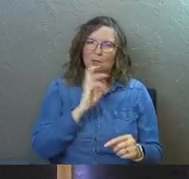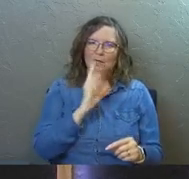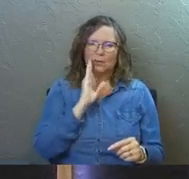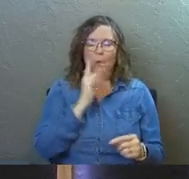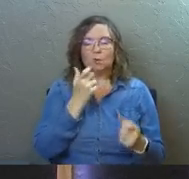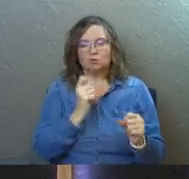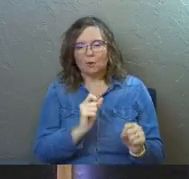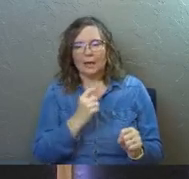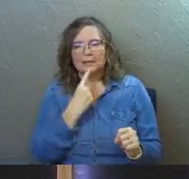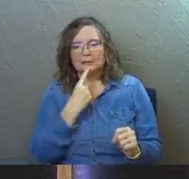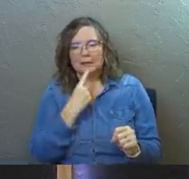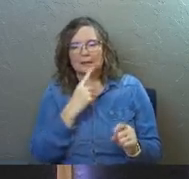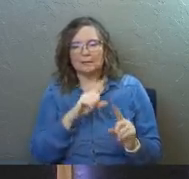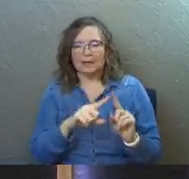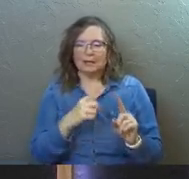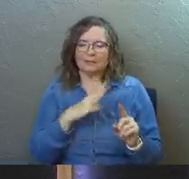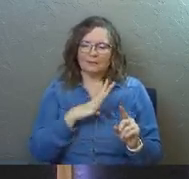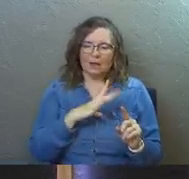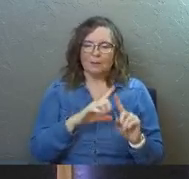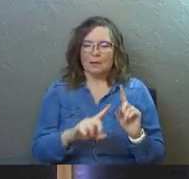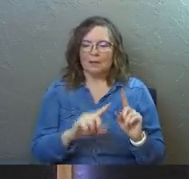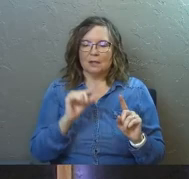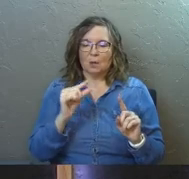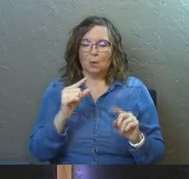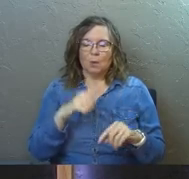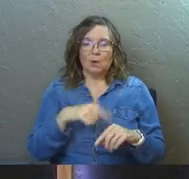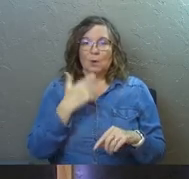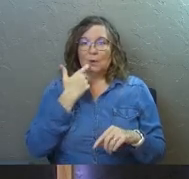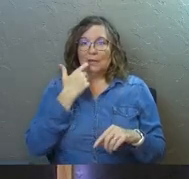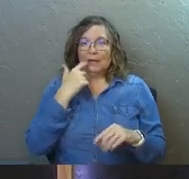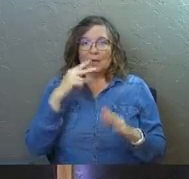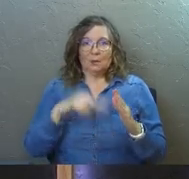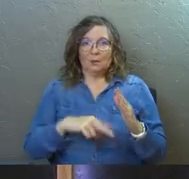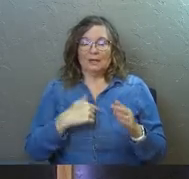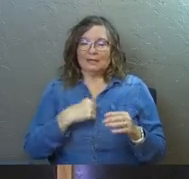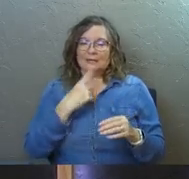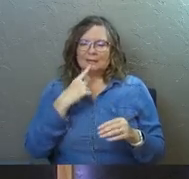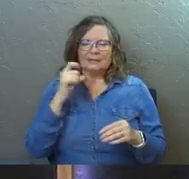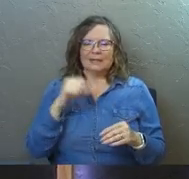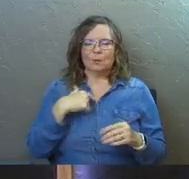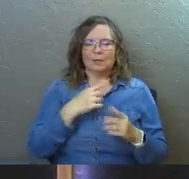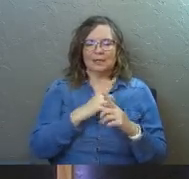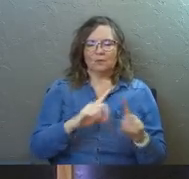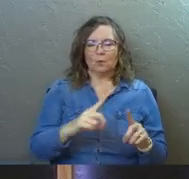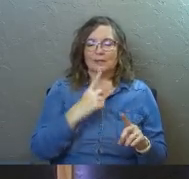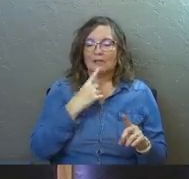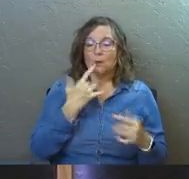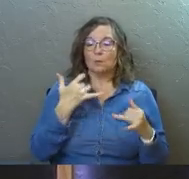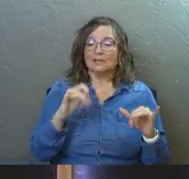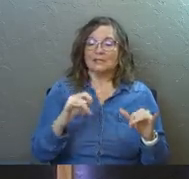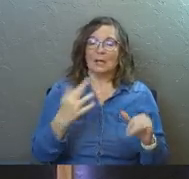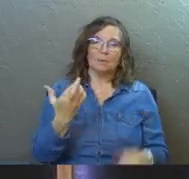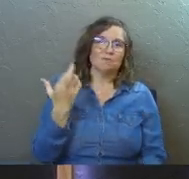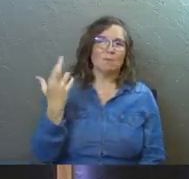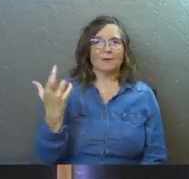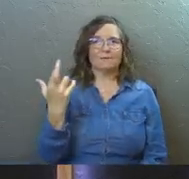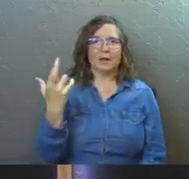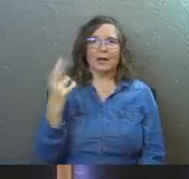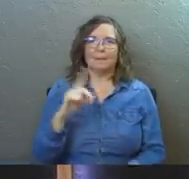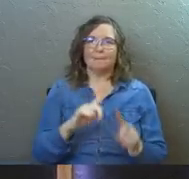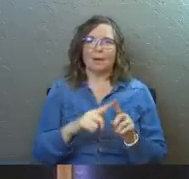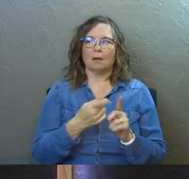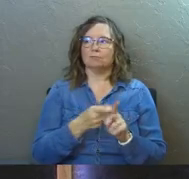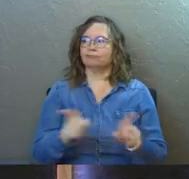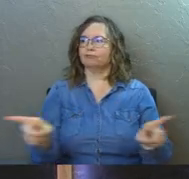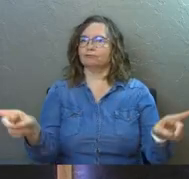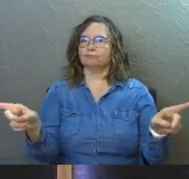and you know what they're trying to reach for, and it's fine. But there was one just recently I was reading, and they said, yeah, we're getting divorced. They said, we're still best friends. We're just